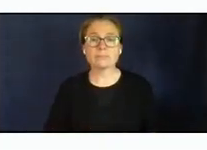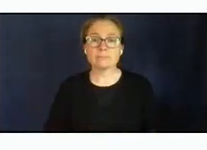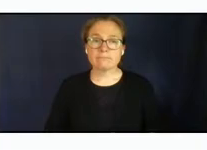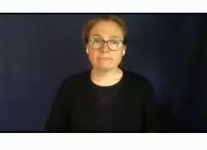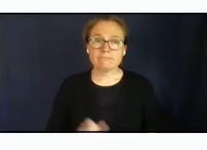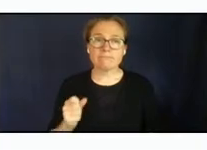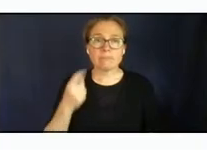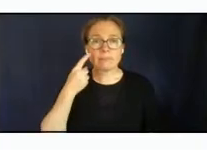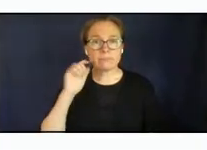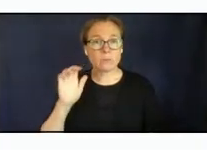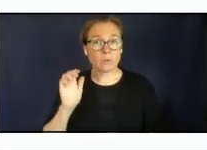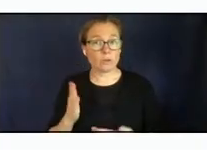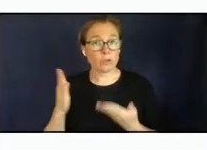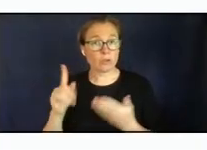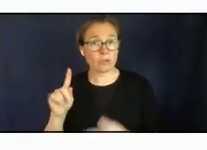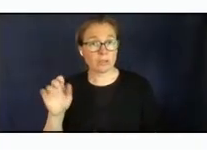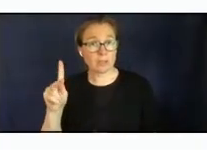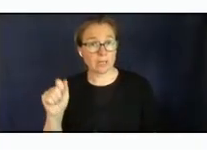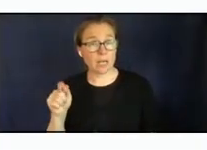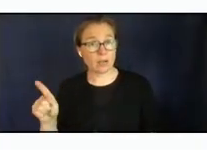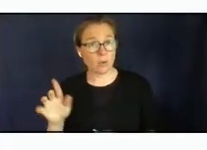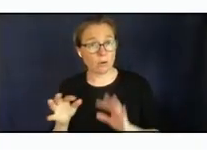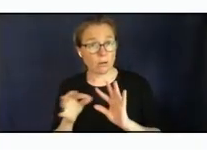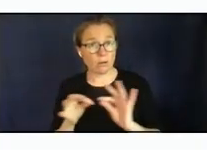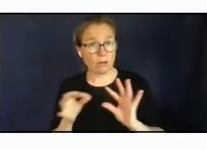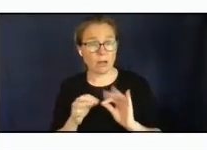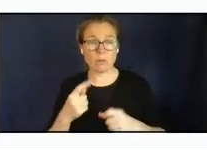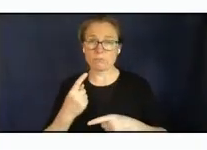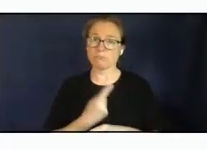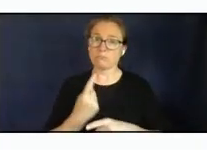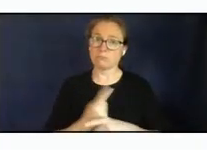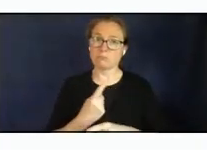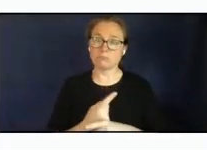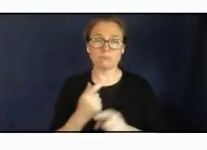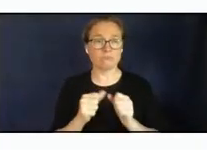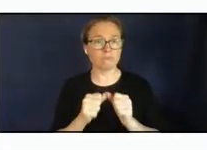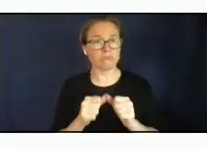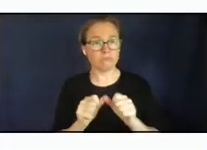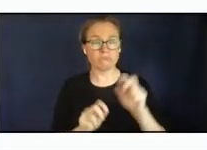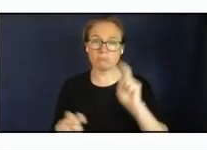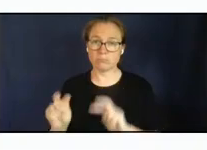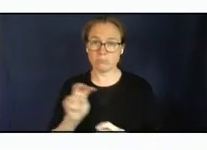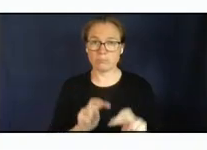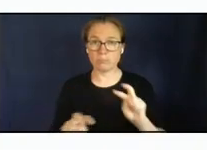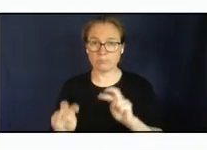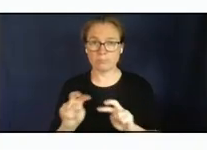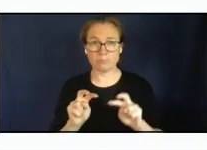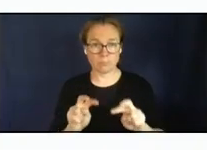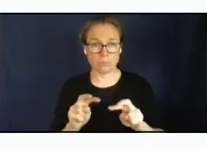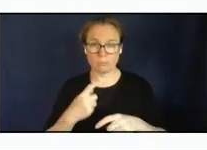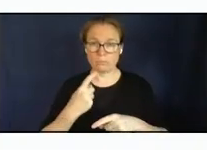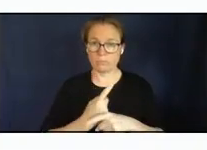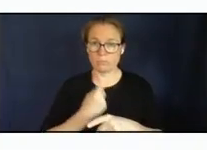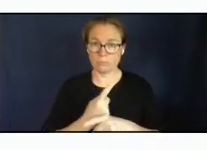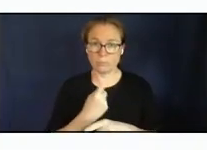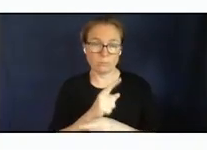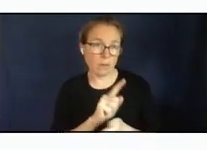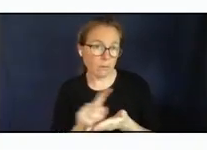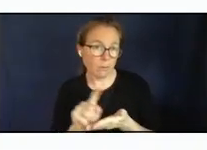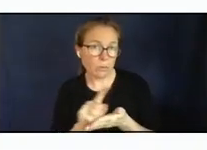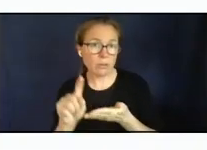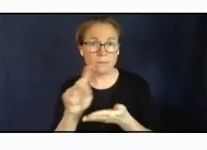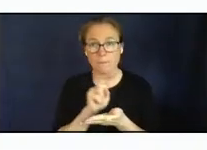Zika put forth is appropriate. We will continue to monitor regularly, if not every week, every other week, our